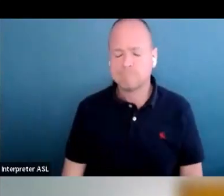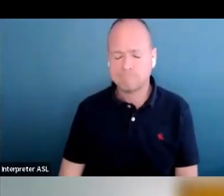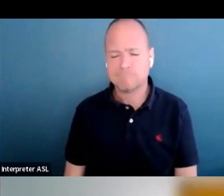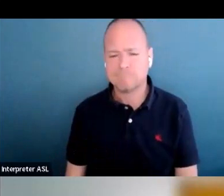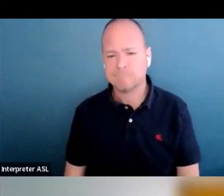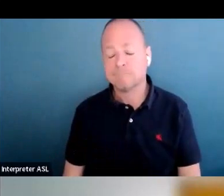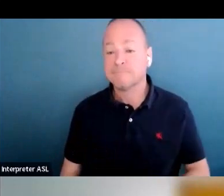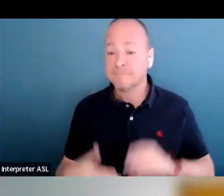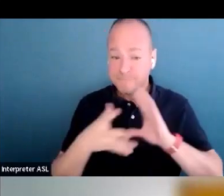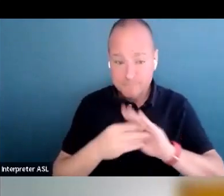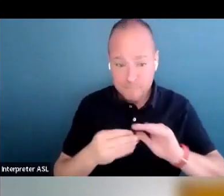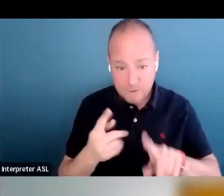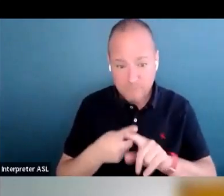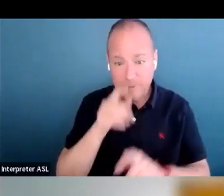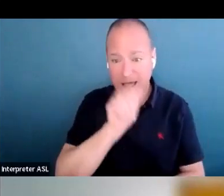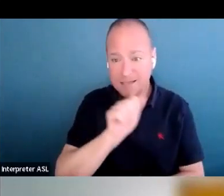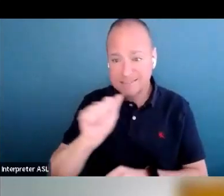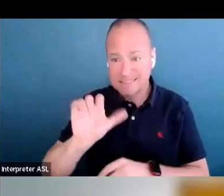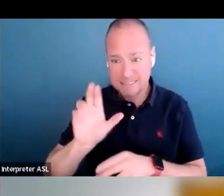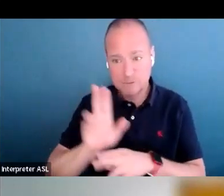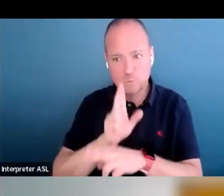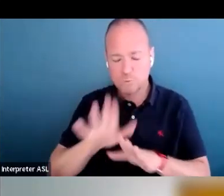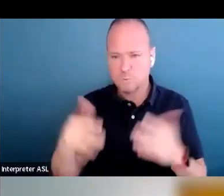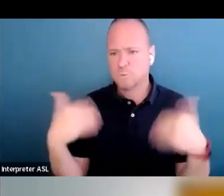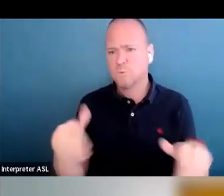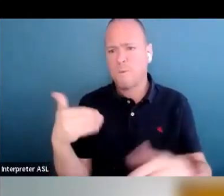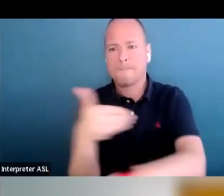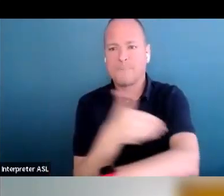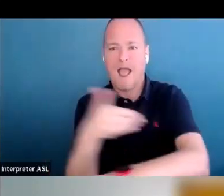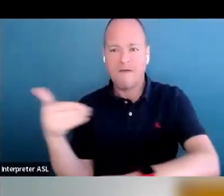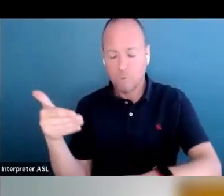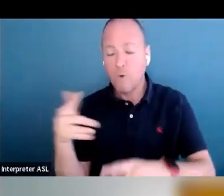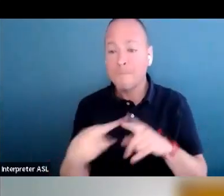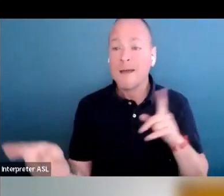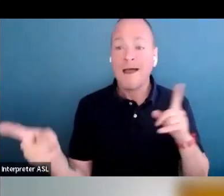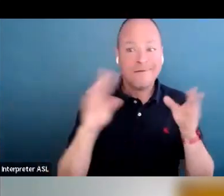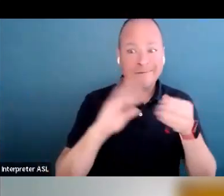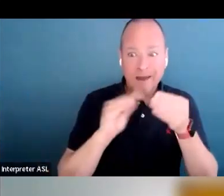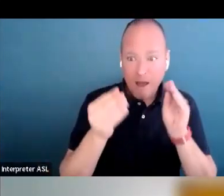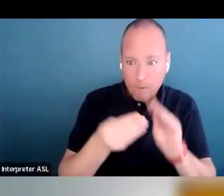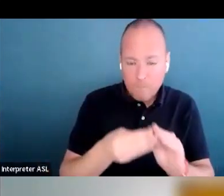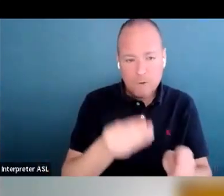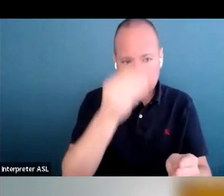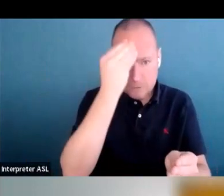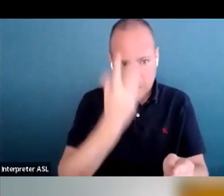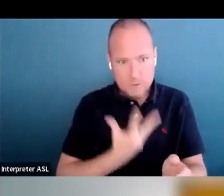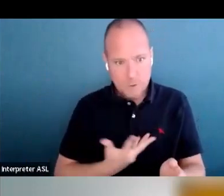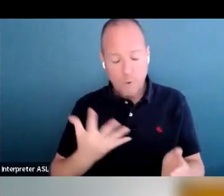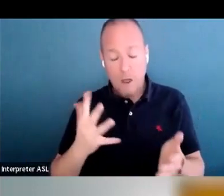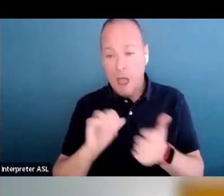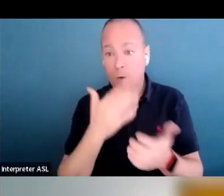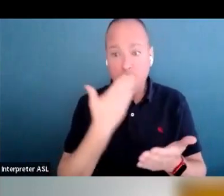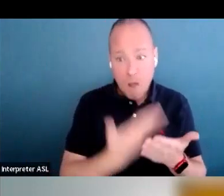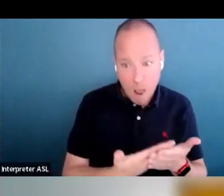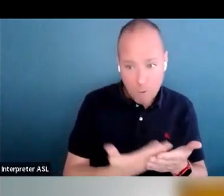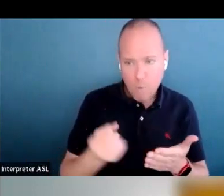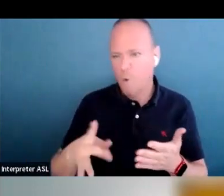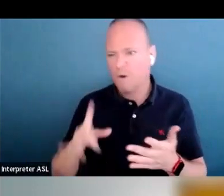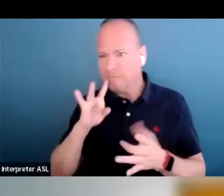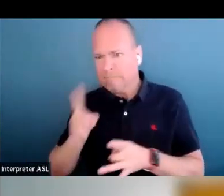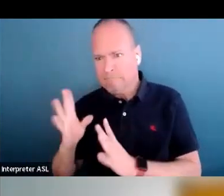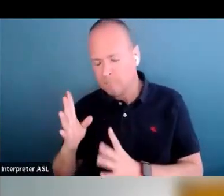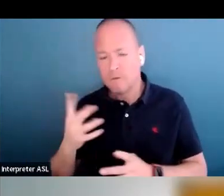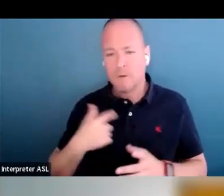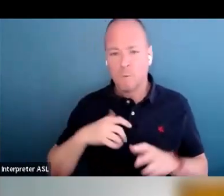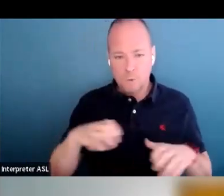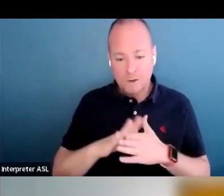Stories from AAC users are powerful tools, but numbers can tell us with much greater precision how well, or how poorly, we're doing in